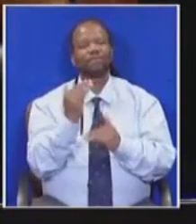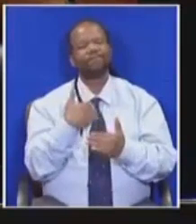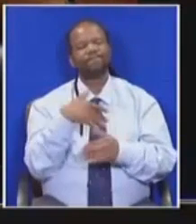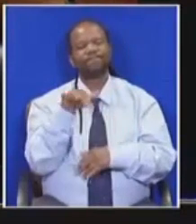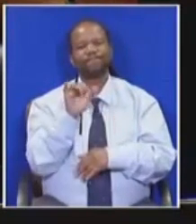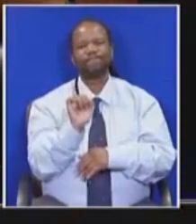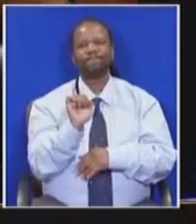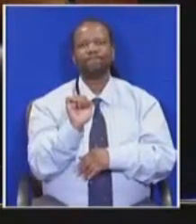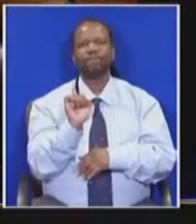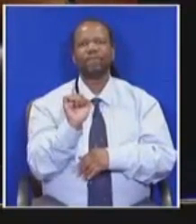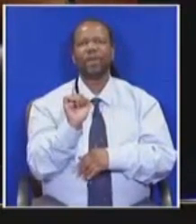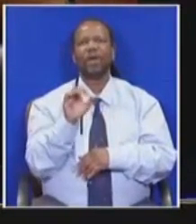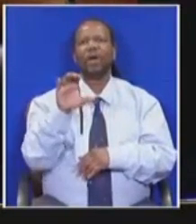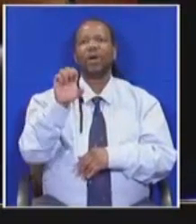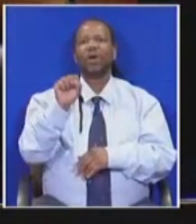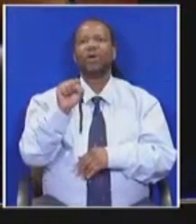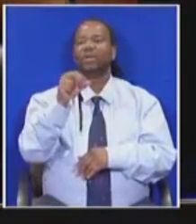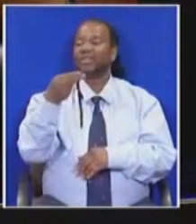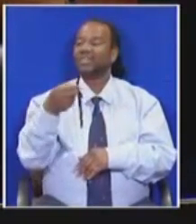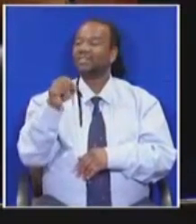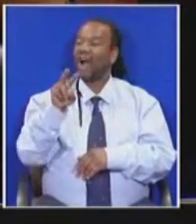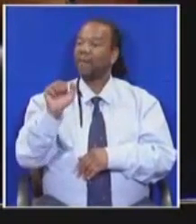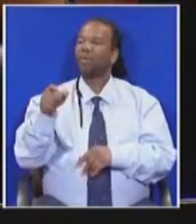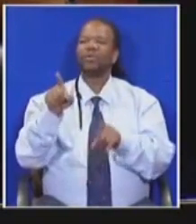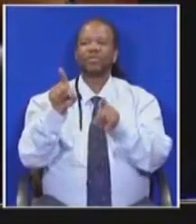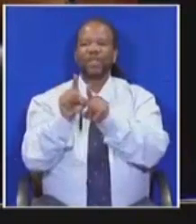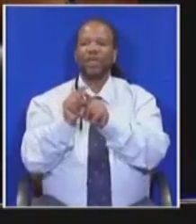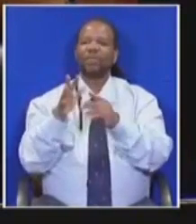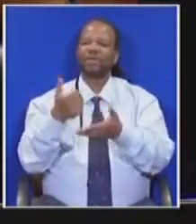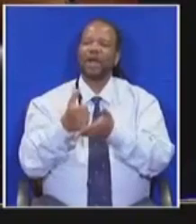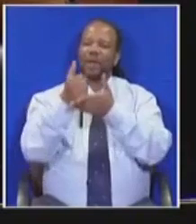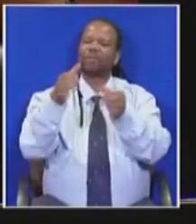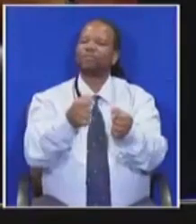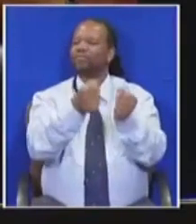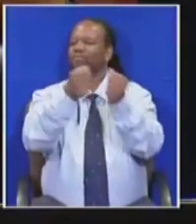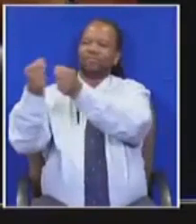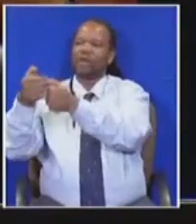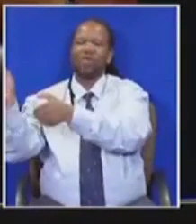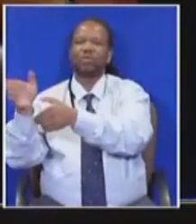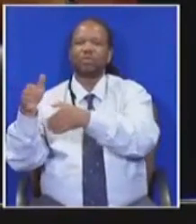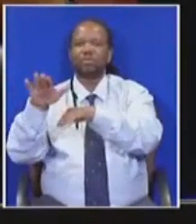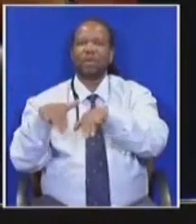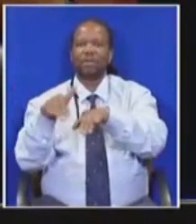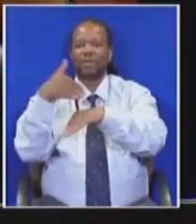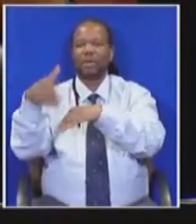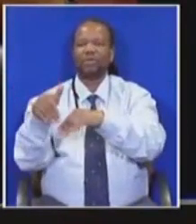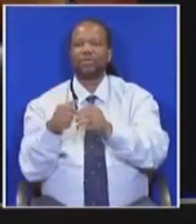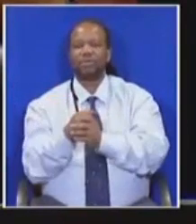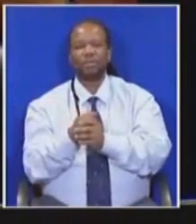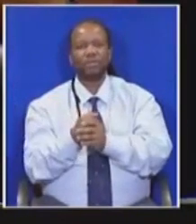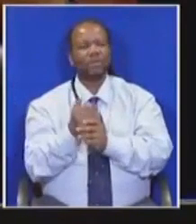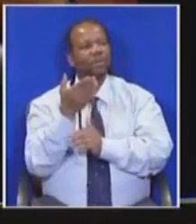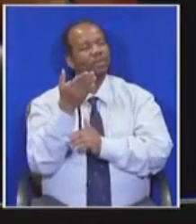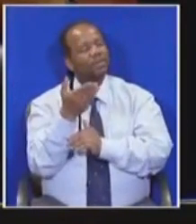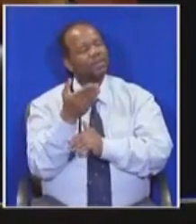Shivambu, you will also have to be assisted to leave the House if you want to. Collaborate us in crime here. So that is a simple issue that we